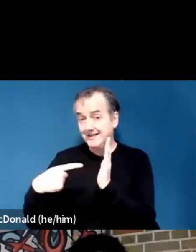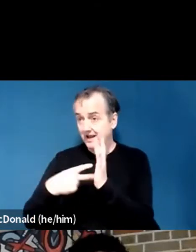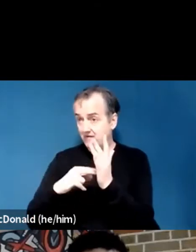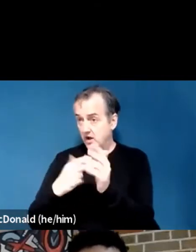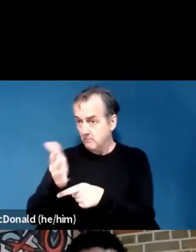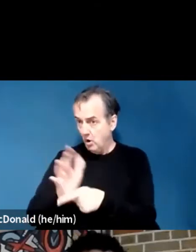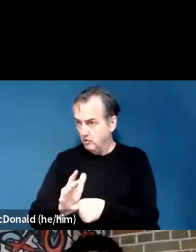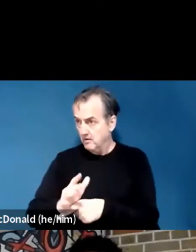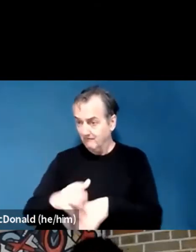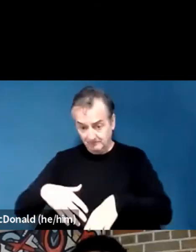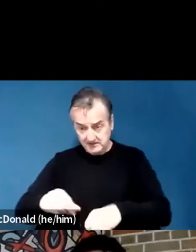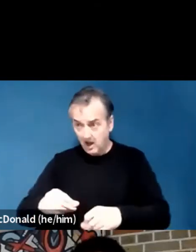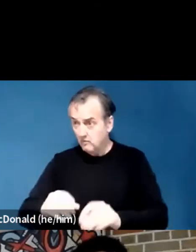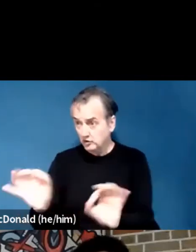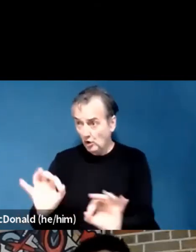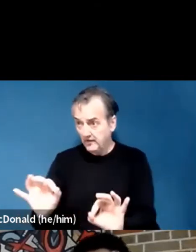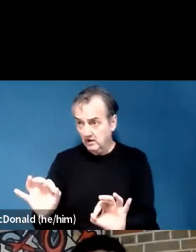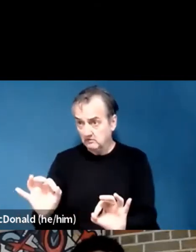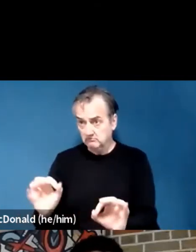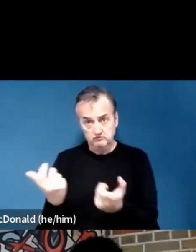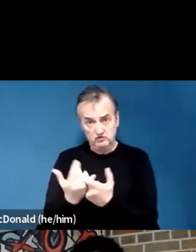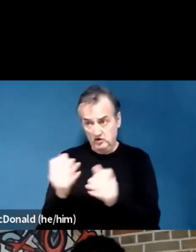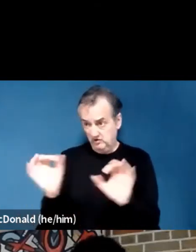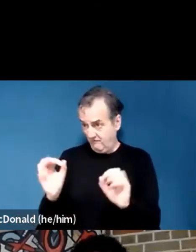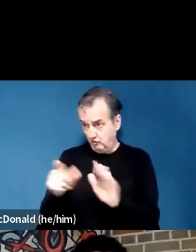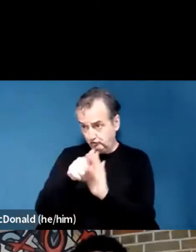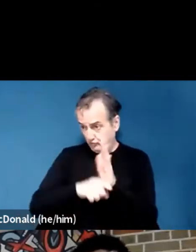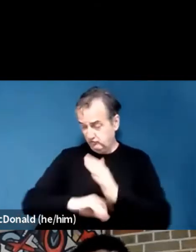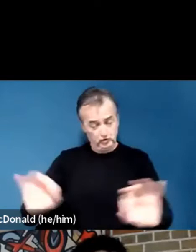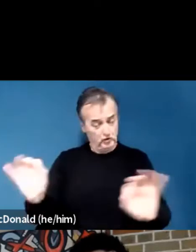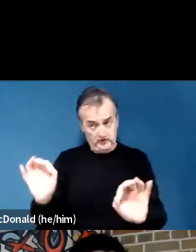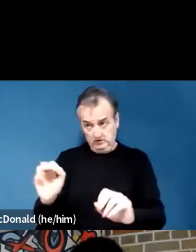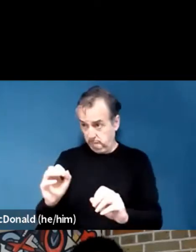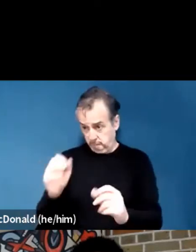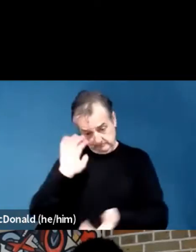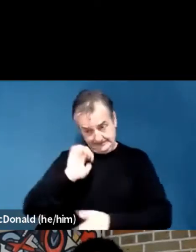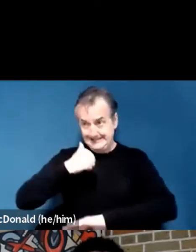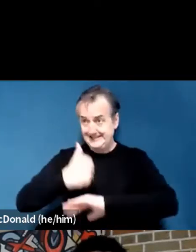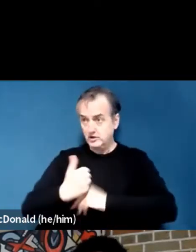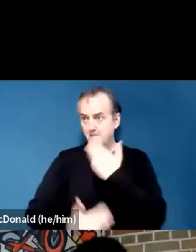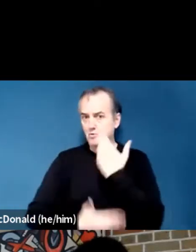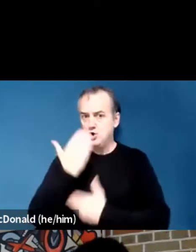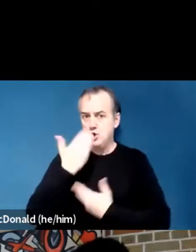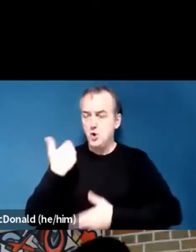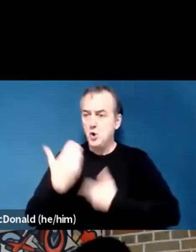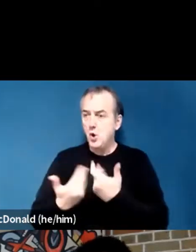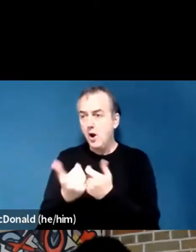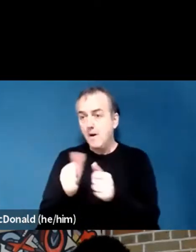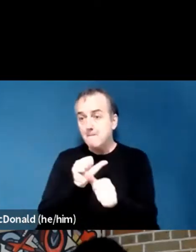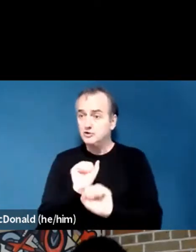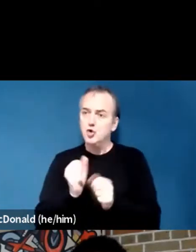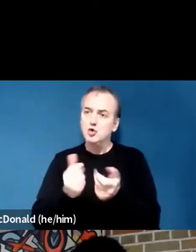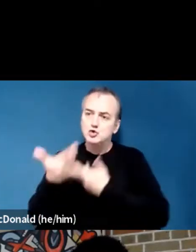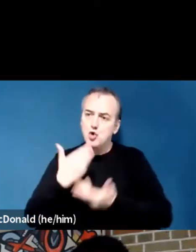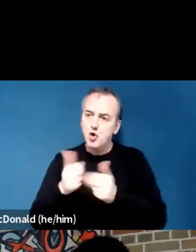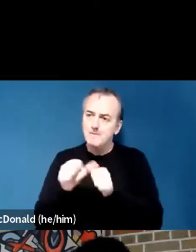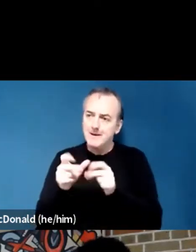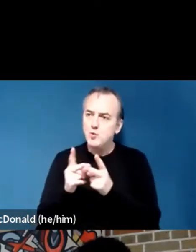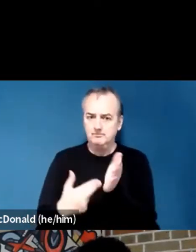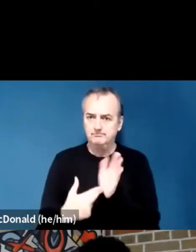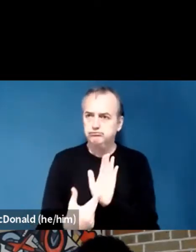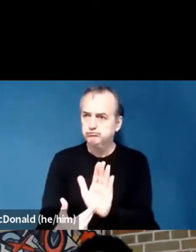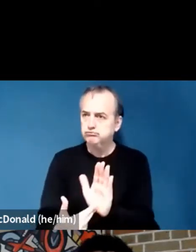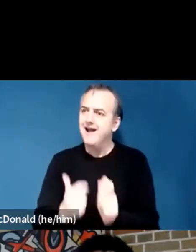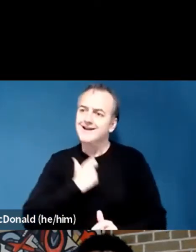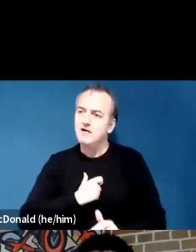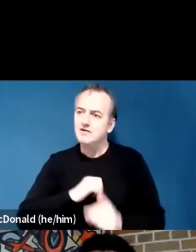from scratch, and there's no here's how it's been done before and here's what needs to be done. It's what best serves the world, what best serves the story, and what best serves the character.